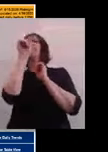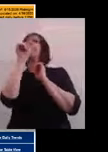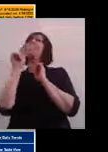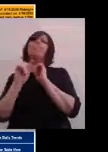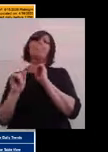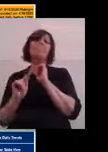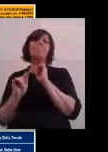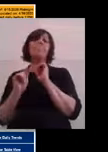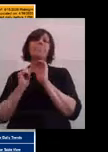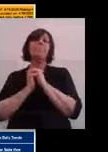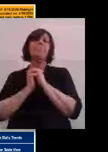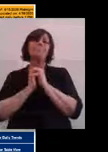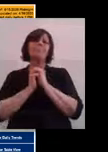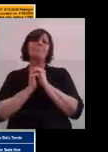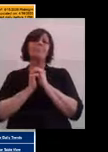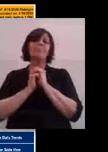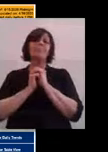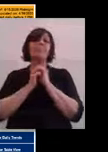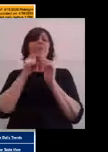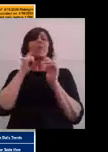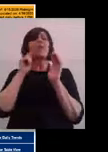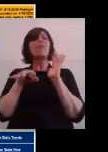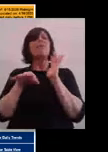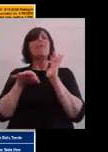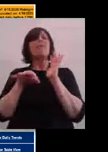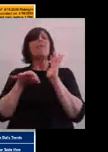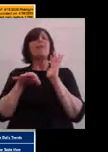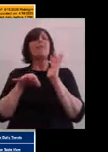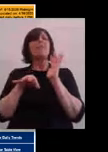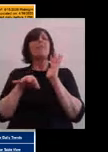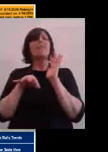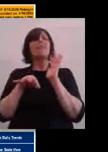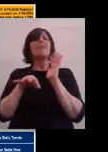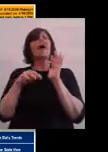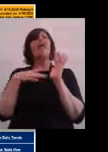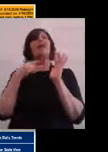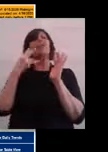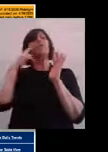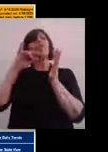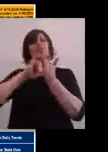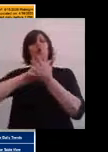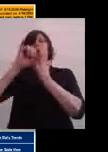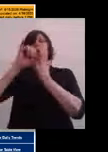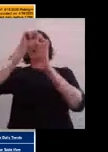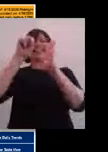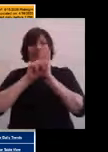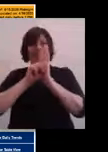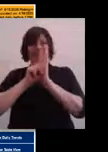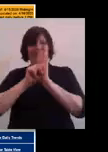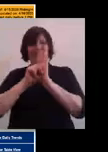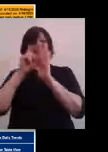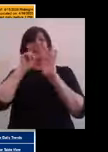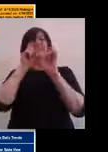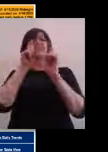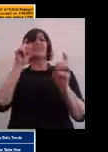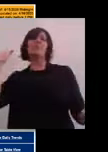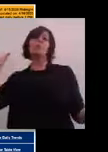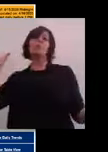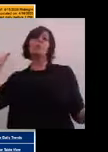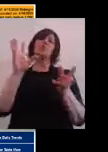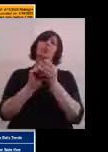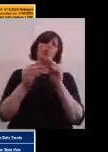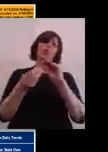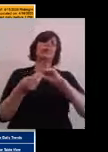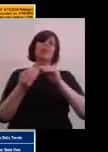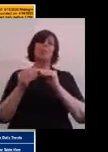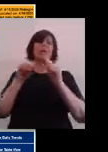very productive looking at New York State's one is it gives the actual total number of cases and individuals that have been